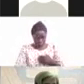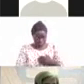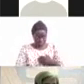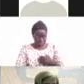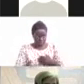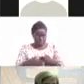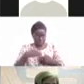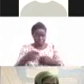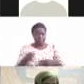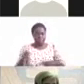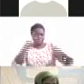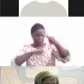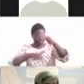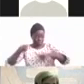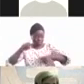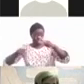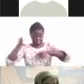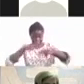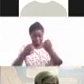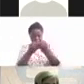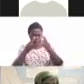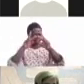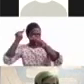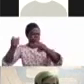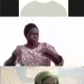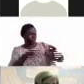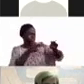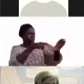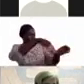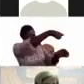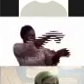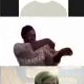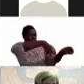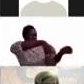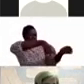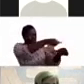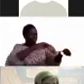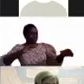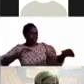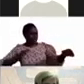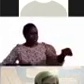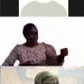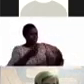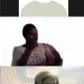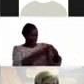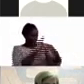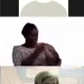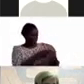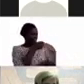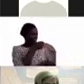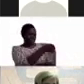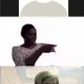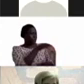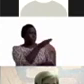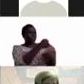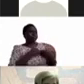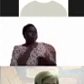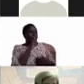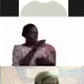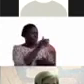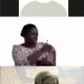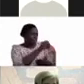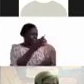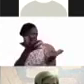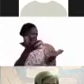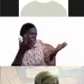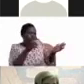So in the Burundian community, women with disabilities have a whole series of discrimination that they have to